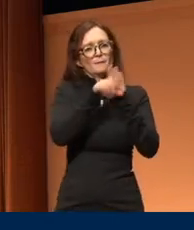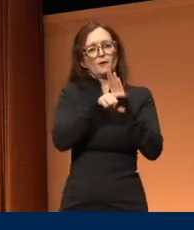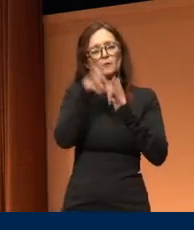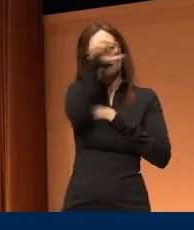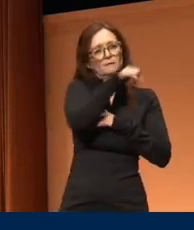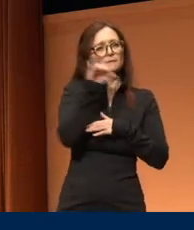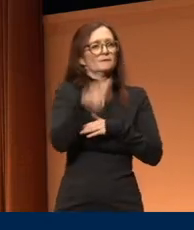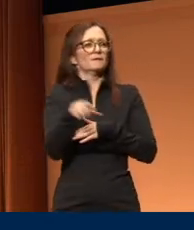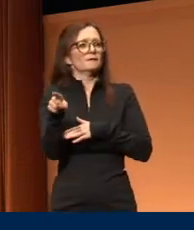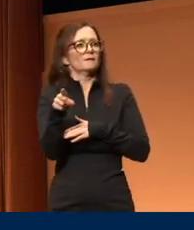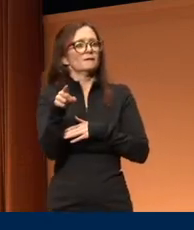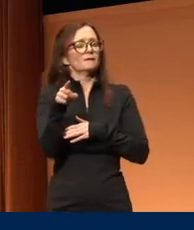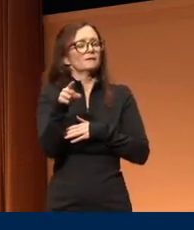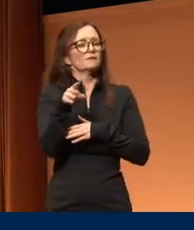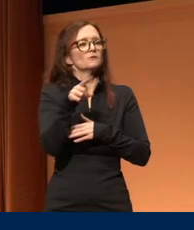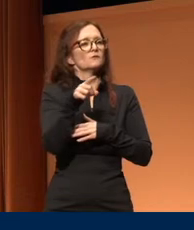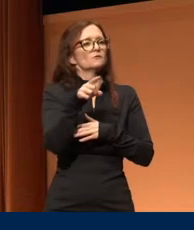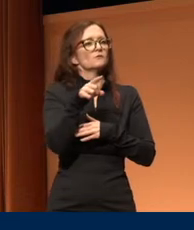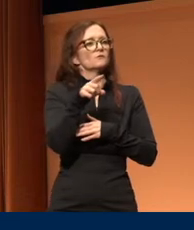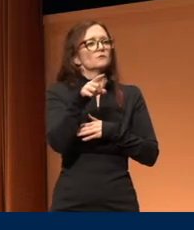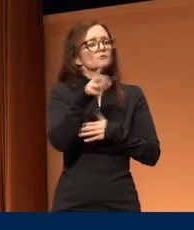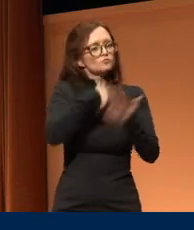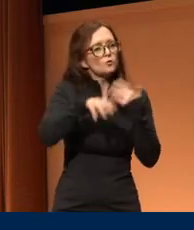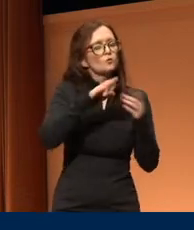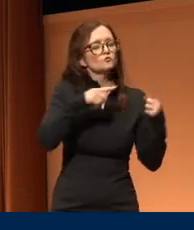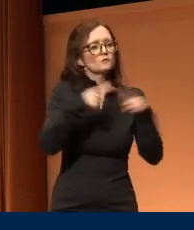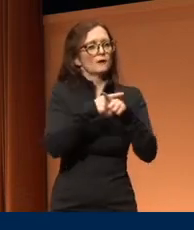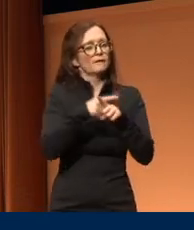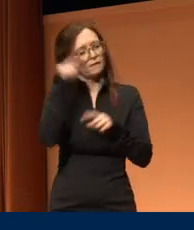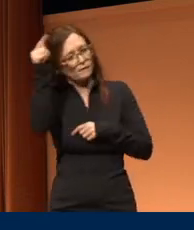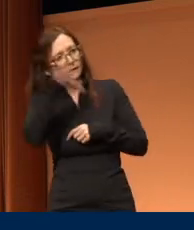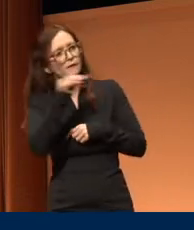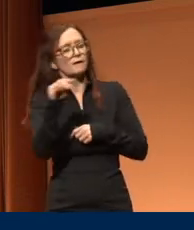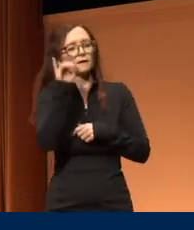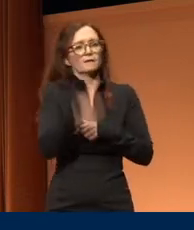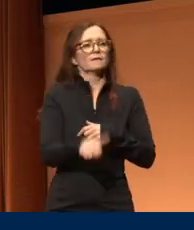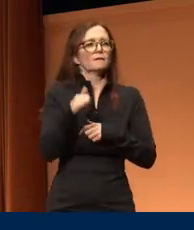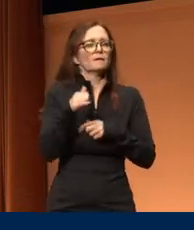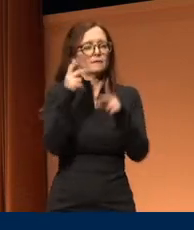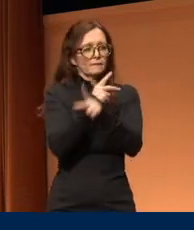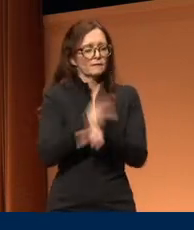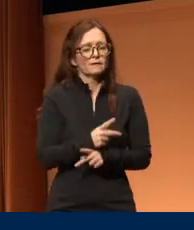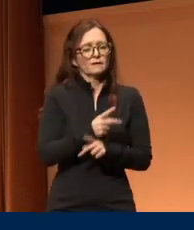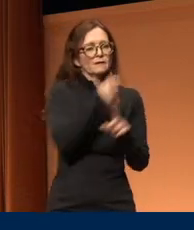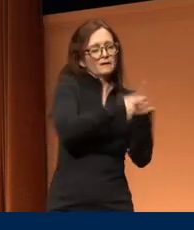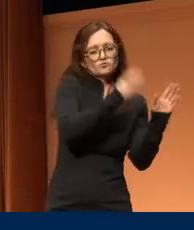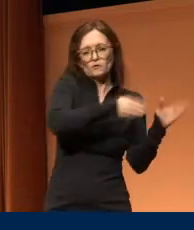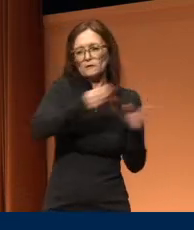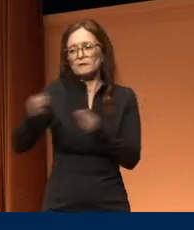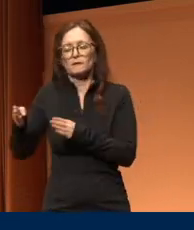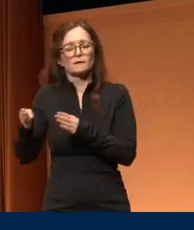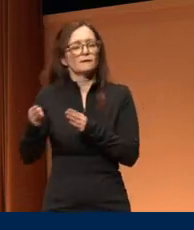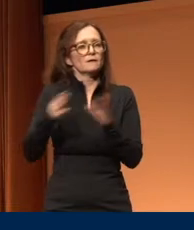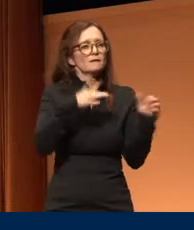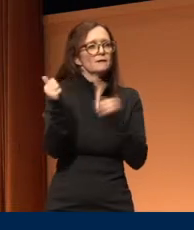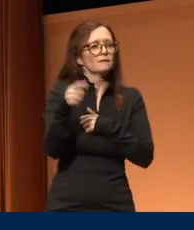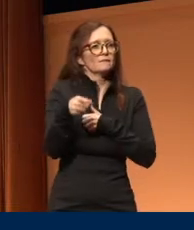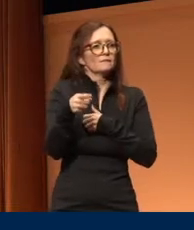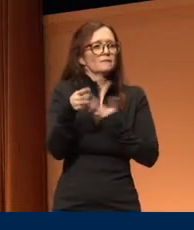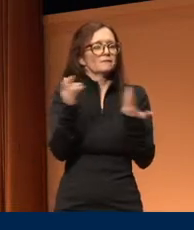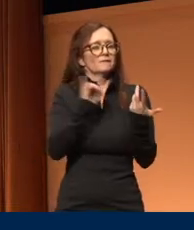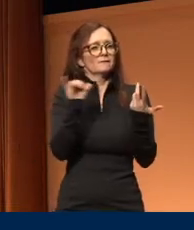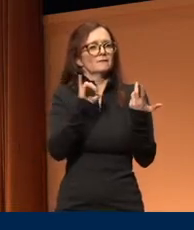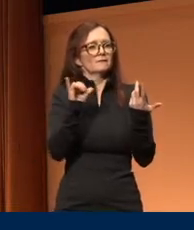of social contract theory from Hobbes' Leviathan, in which a rational calculation leads individuals to leave the state of nature for a state